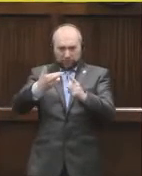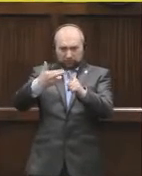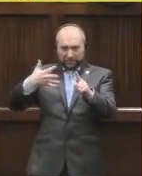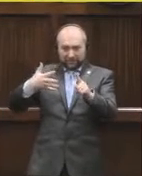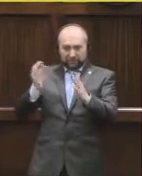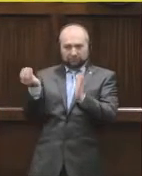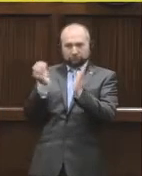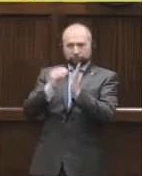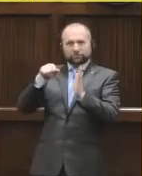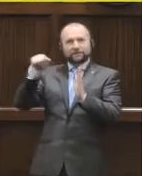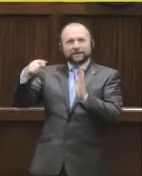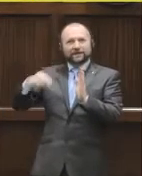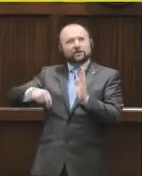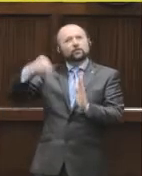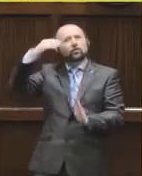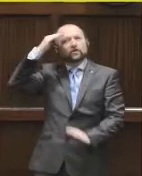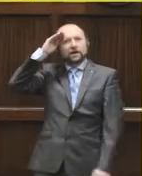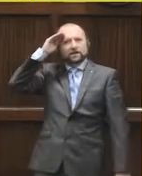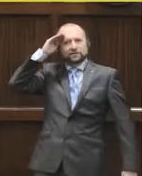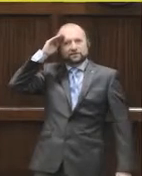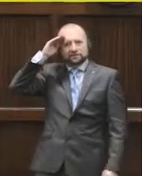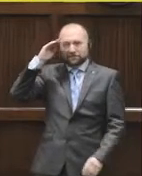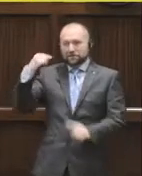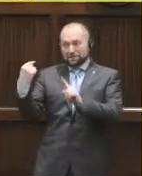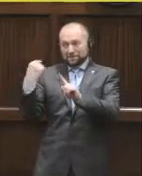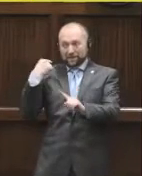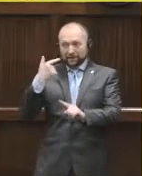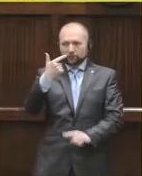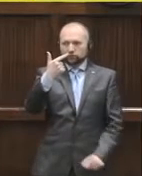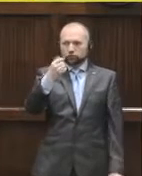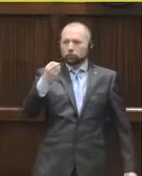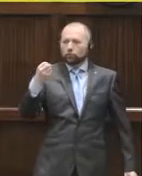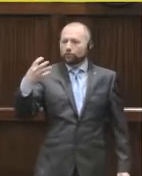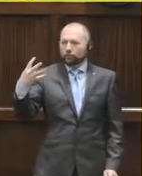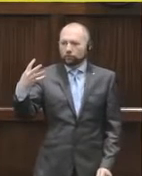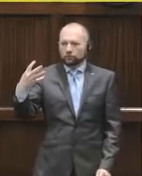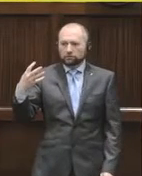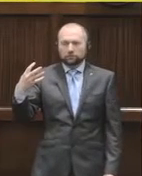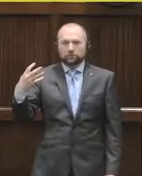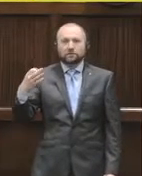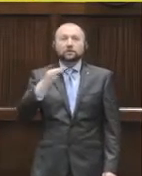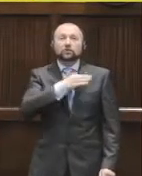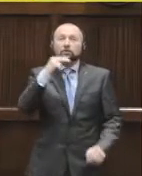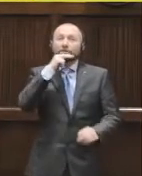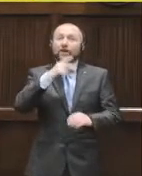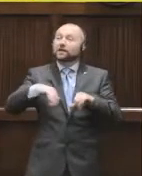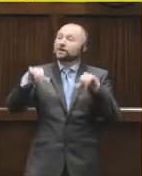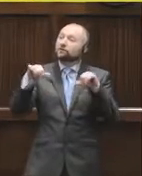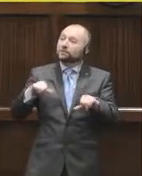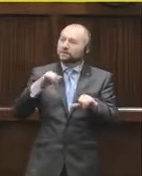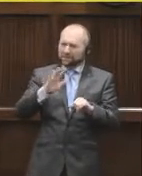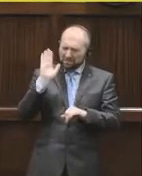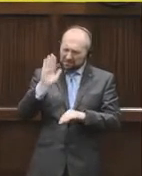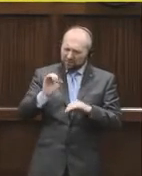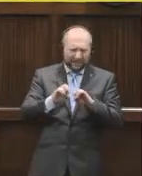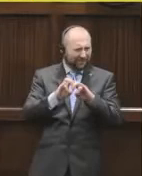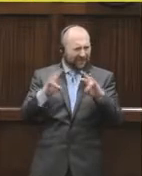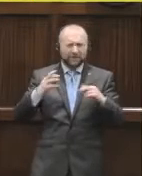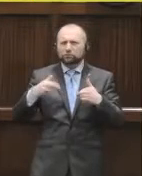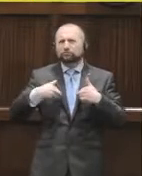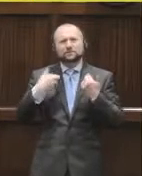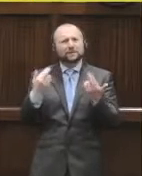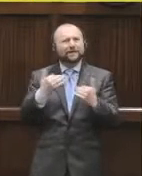of Ireland in 2004. The Good Friday Agreement requires equal respect of